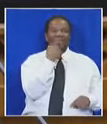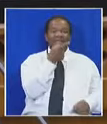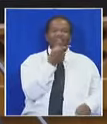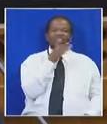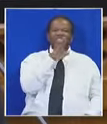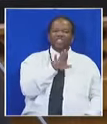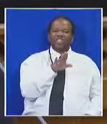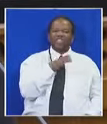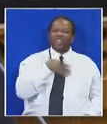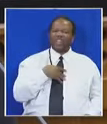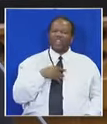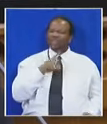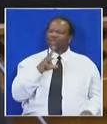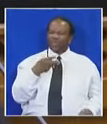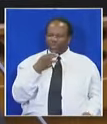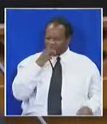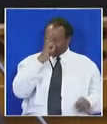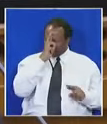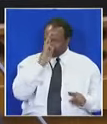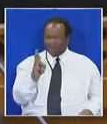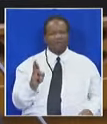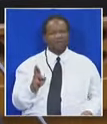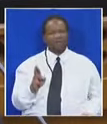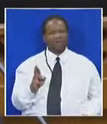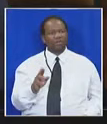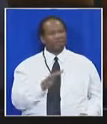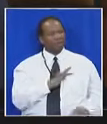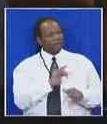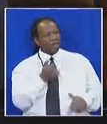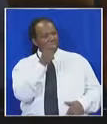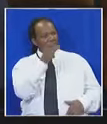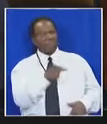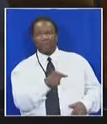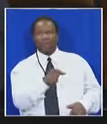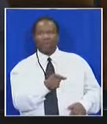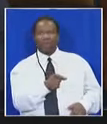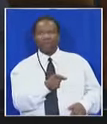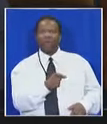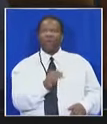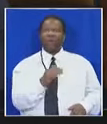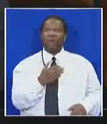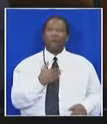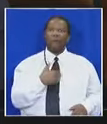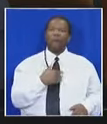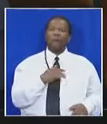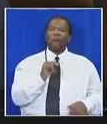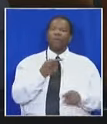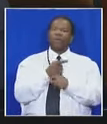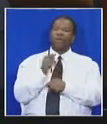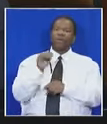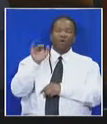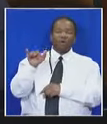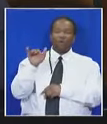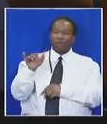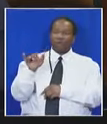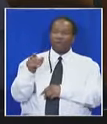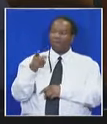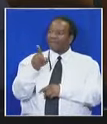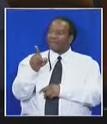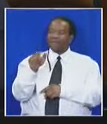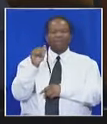And our people are looking, analyzing and taking stock of this foreign and African